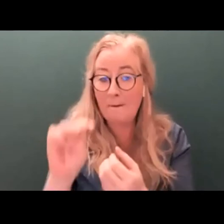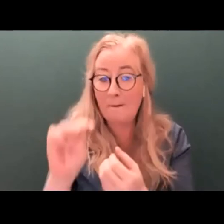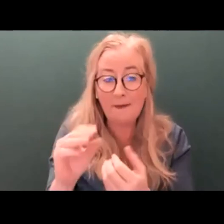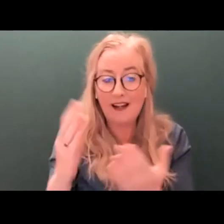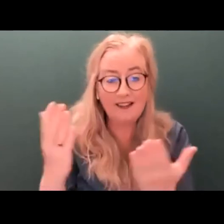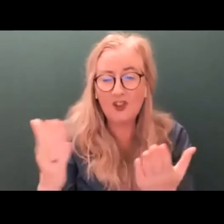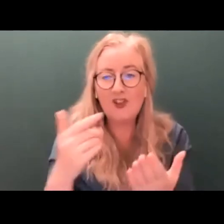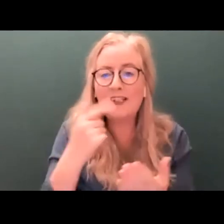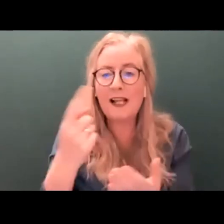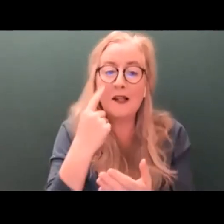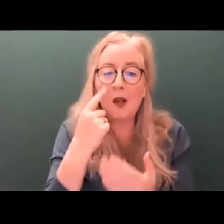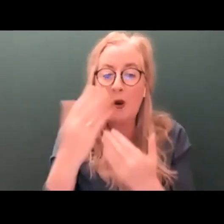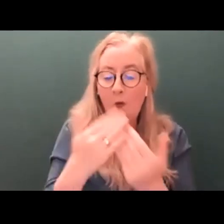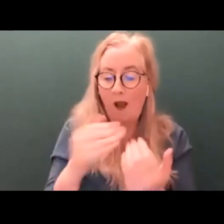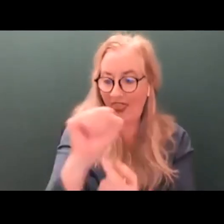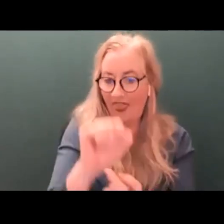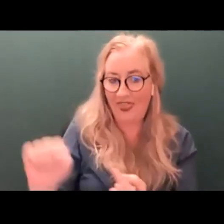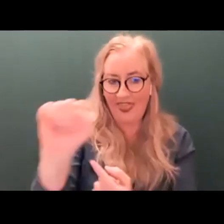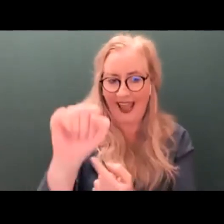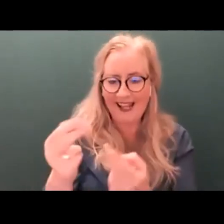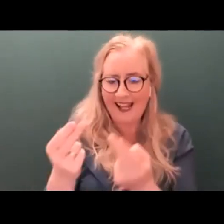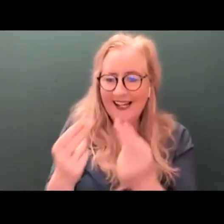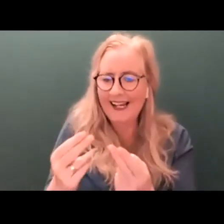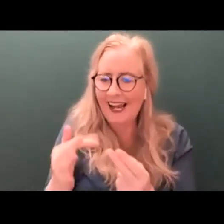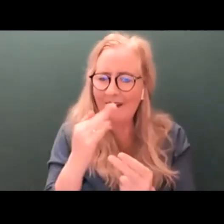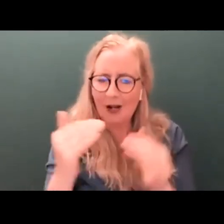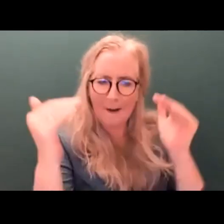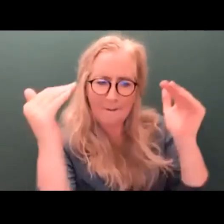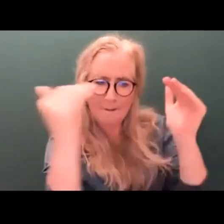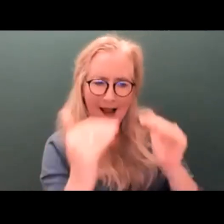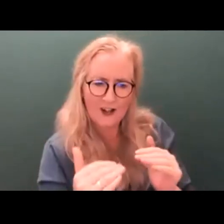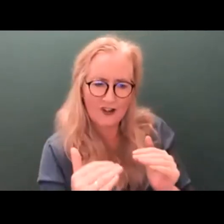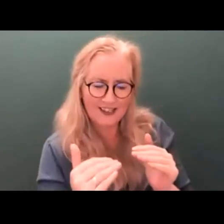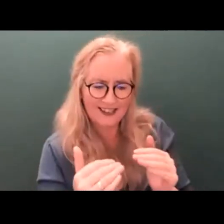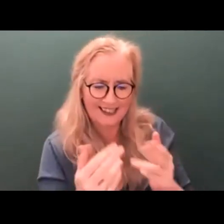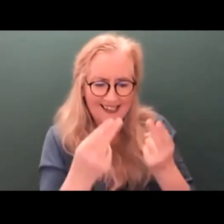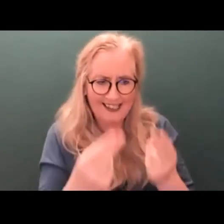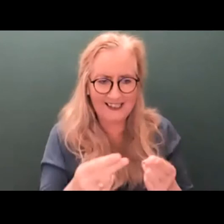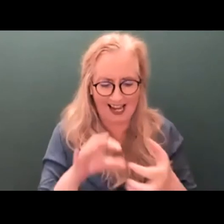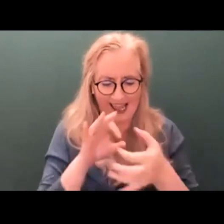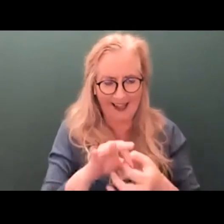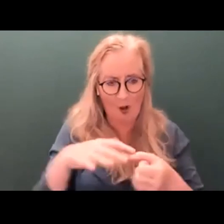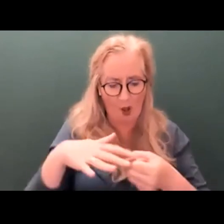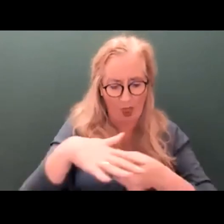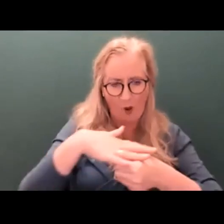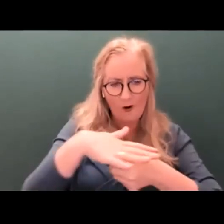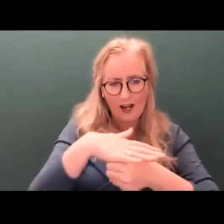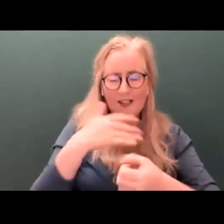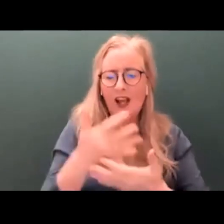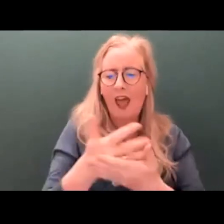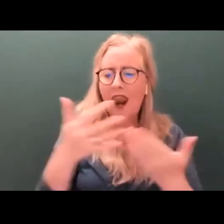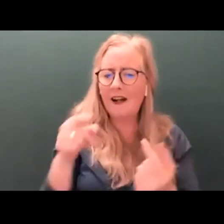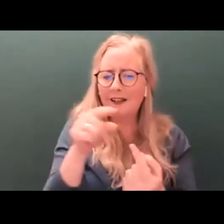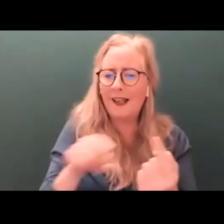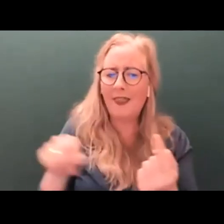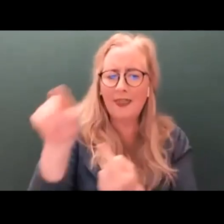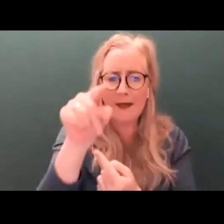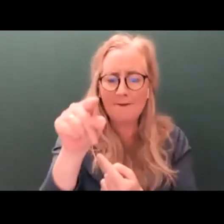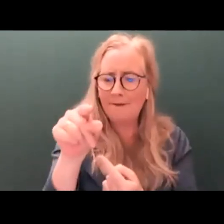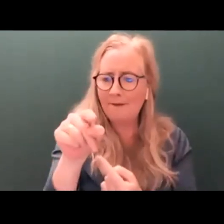first of all, see what their needs are and if you can match them to the needs of your locality. So a lot of them would be very much involved in